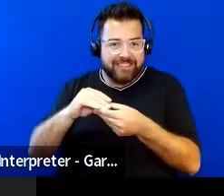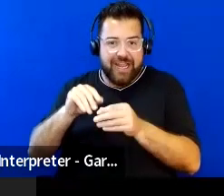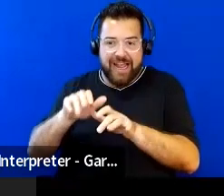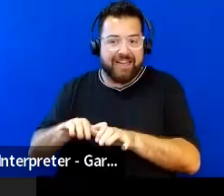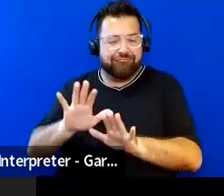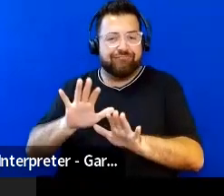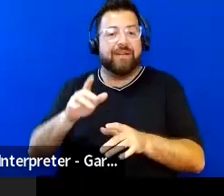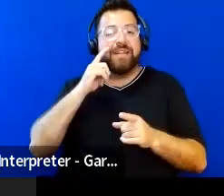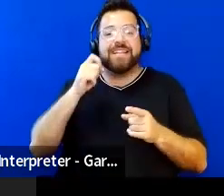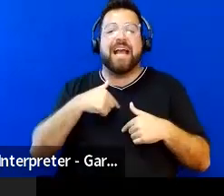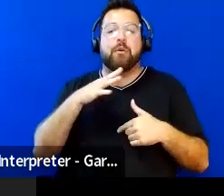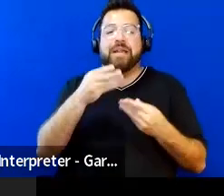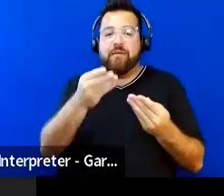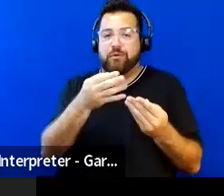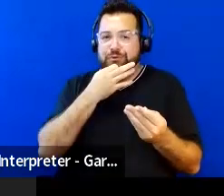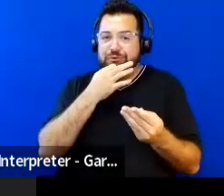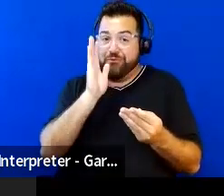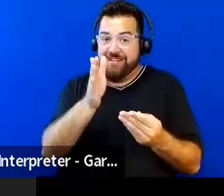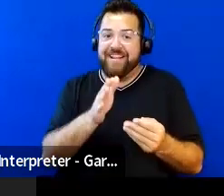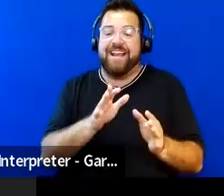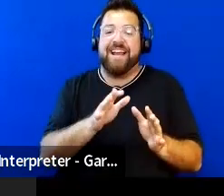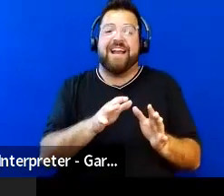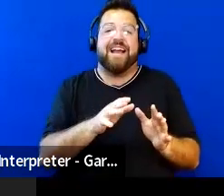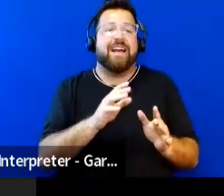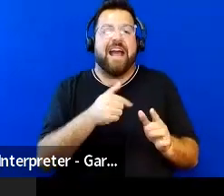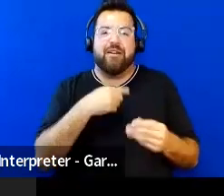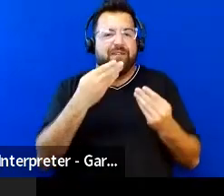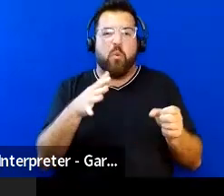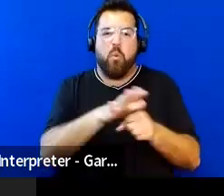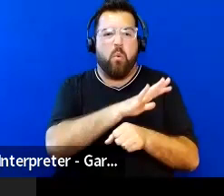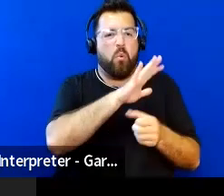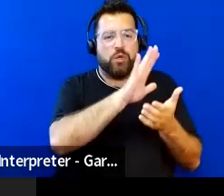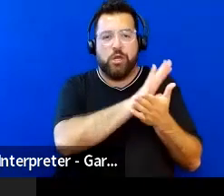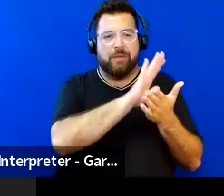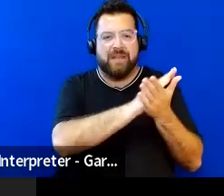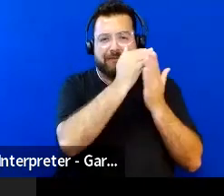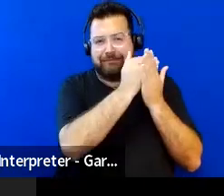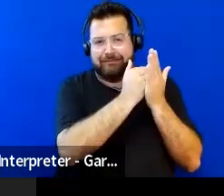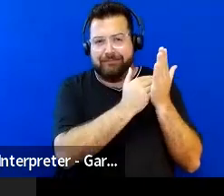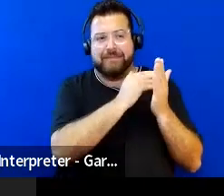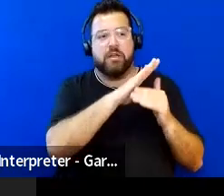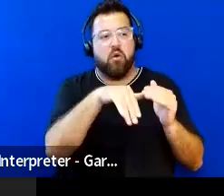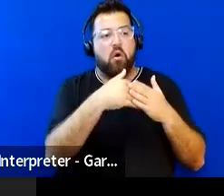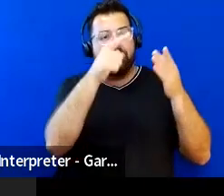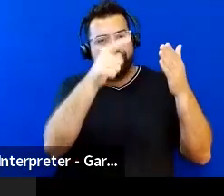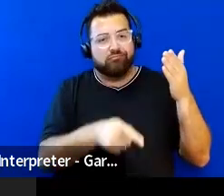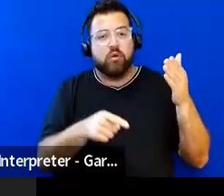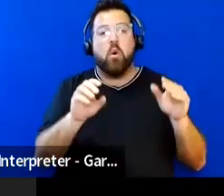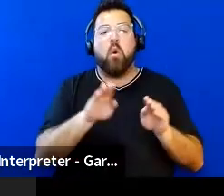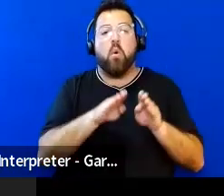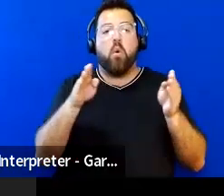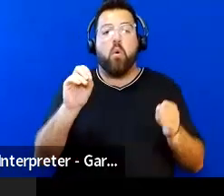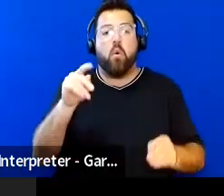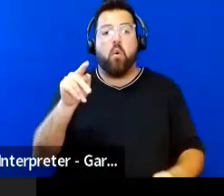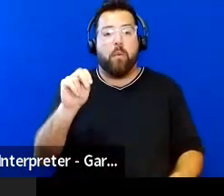just a second, is with the whole document are these open media collections. So these